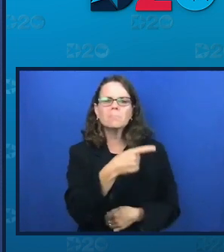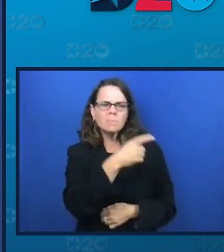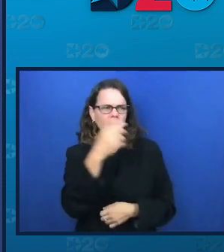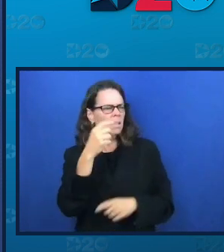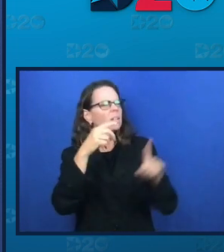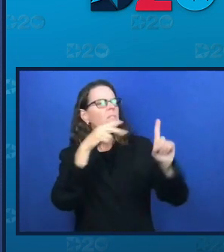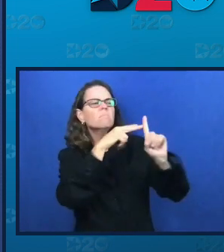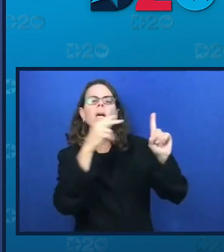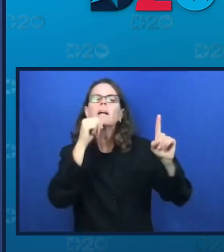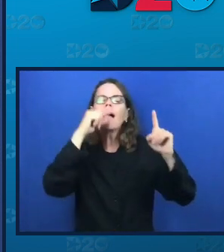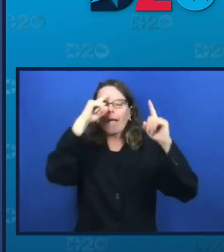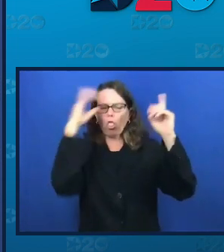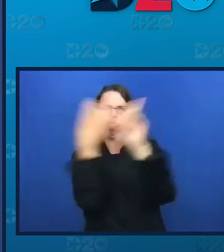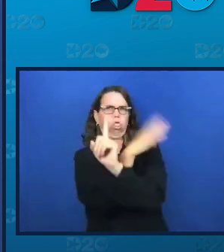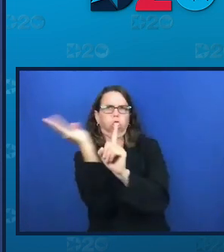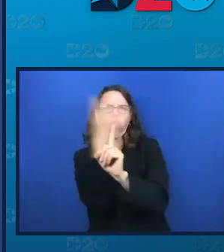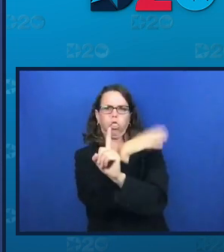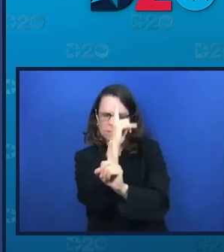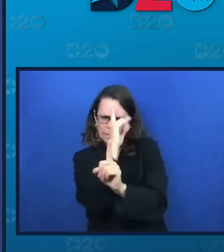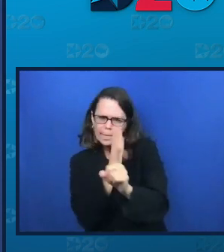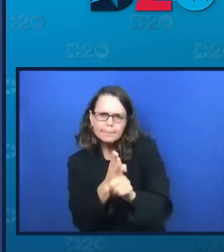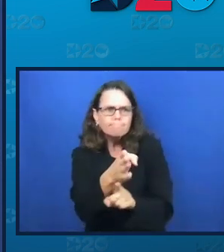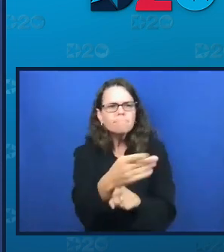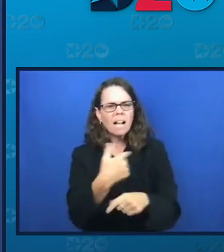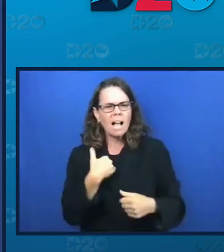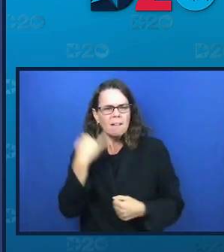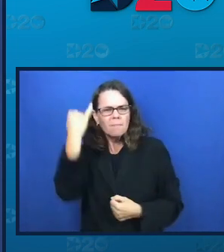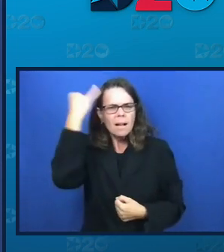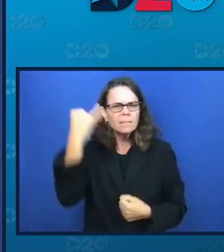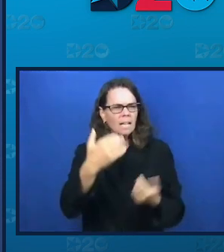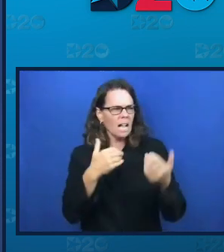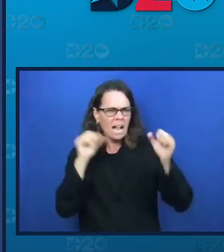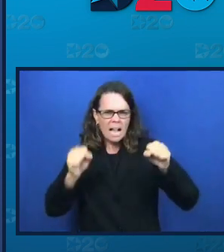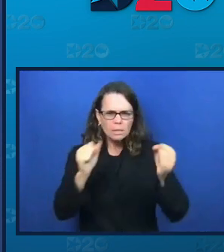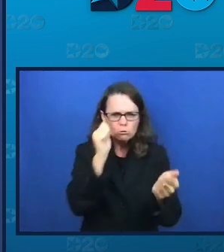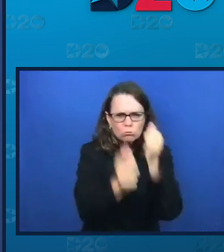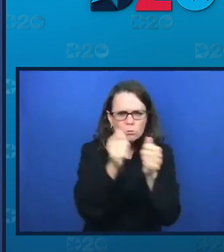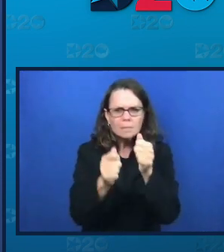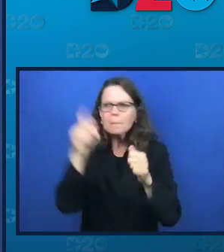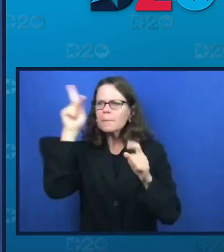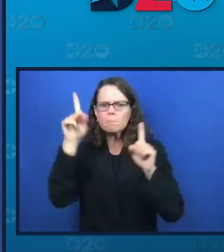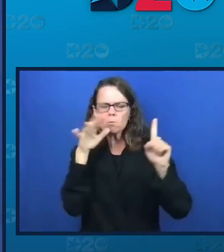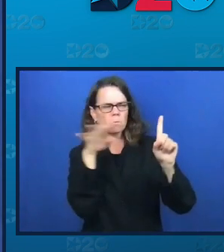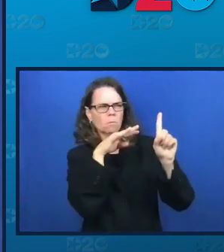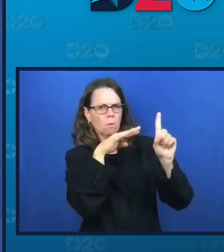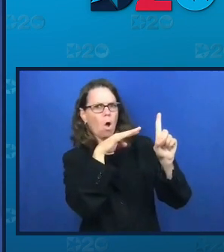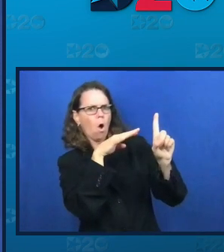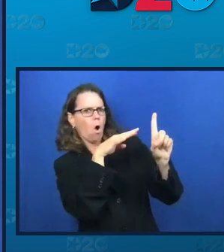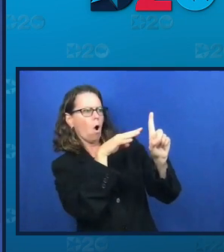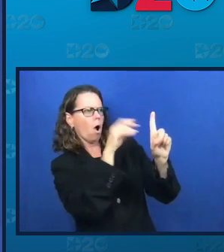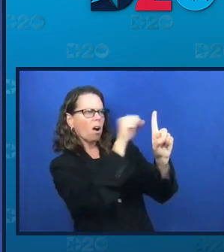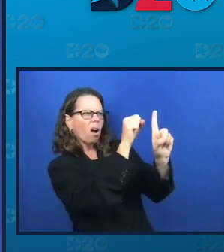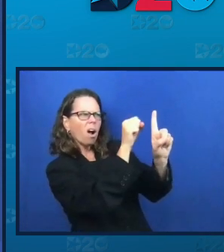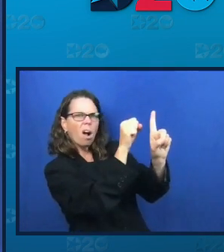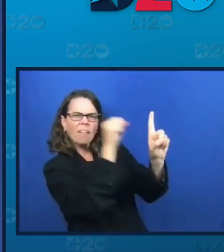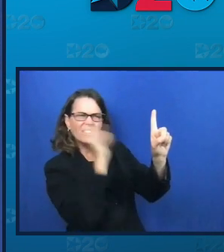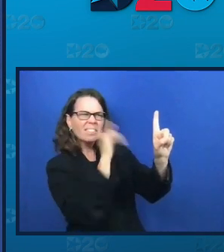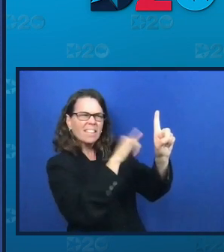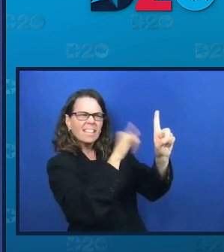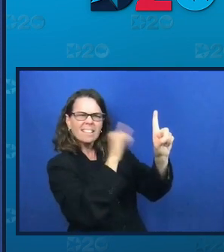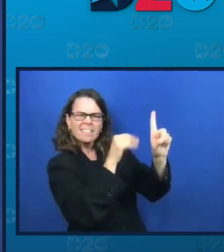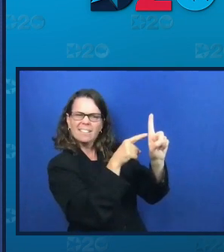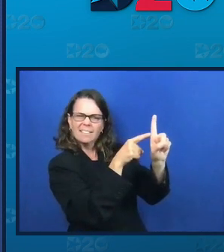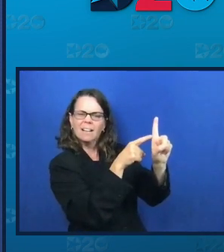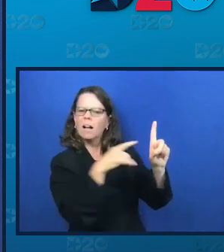sudden, everyone's going to follow his lead. You can see it with him choosing Kamala, too. He wants to build the best team. Let's do it together. That's how we're going to rebuild this